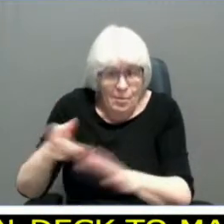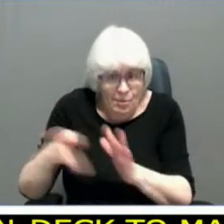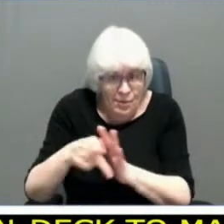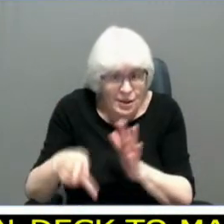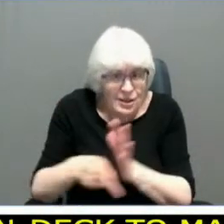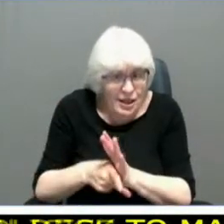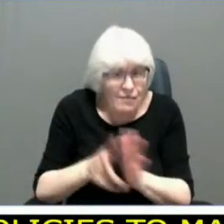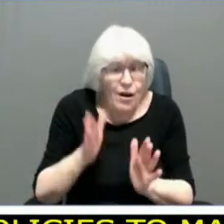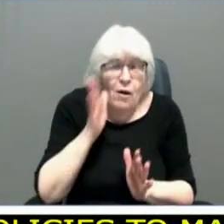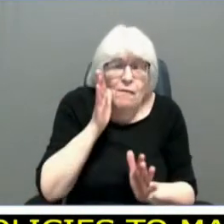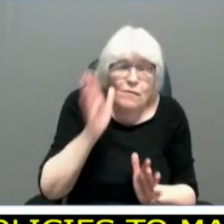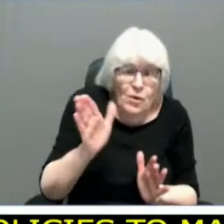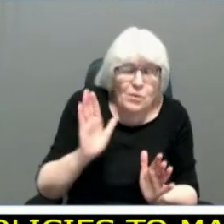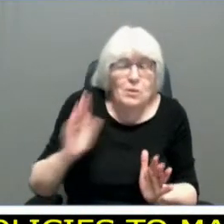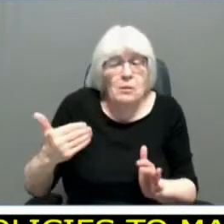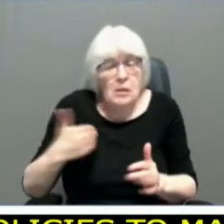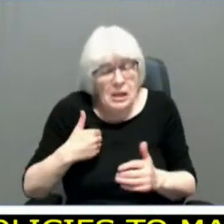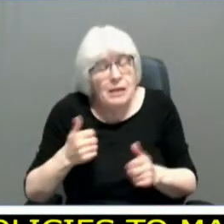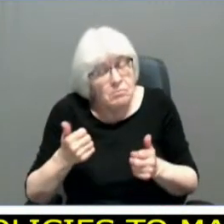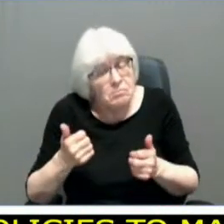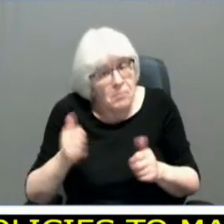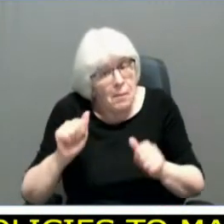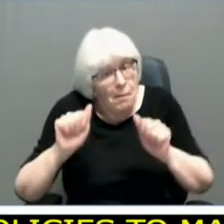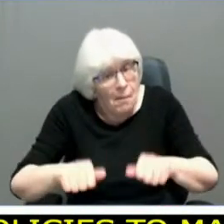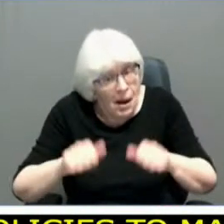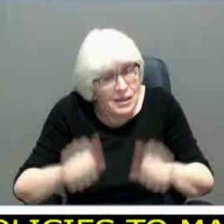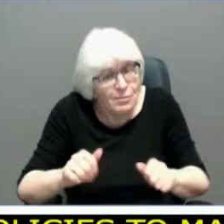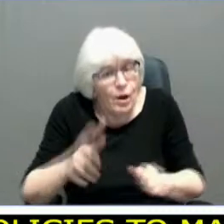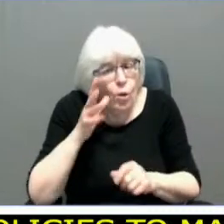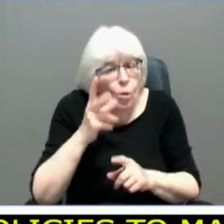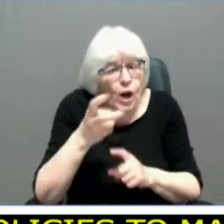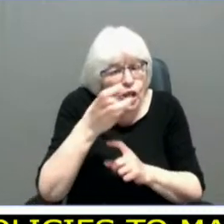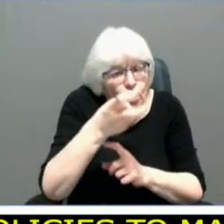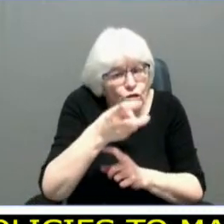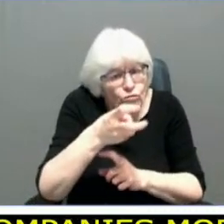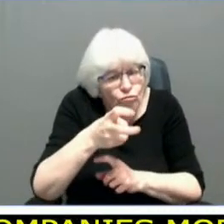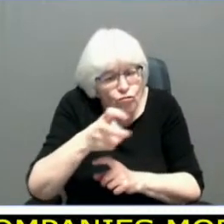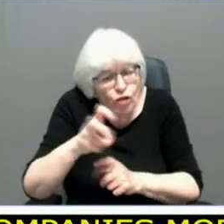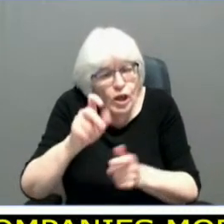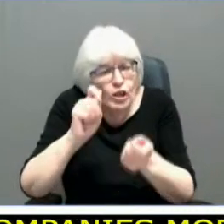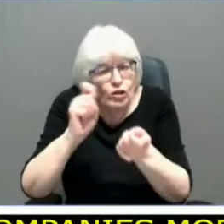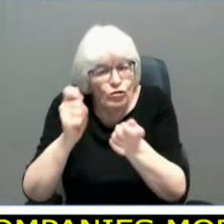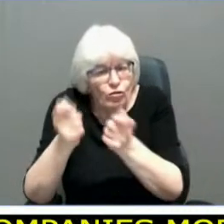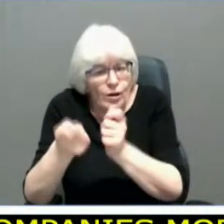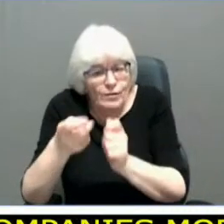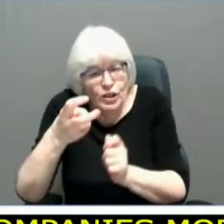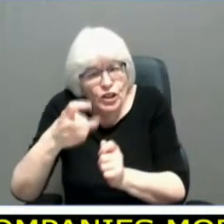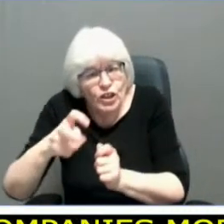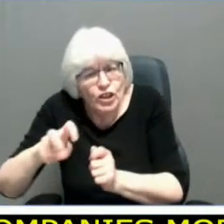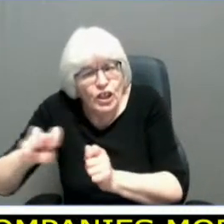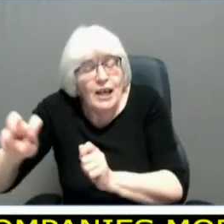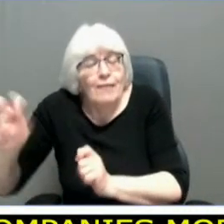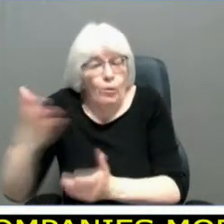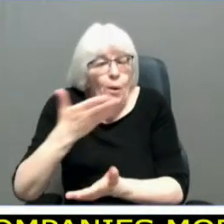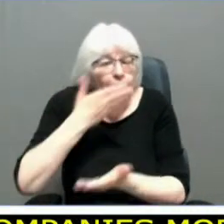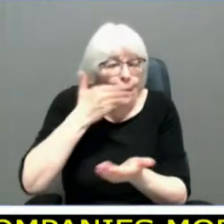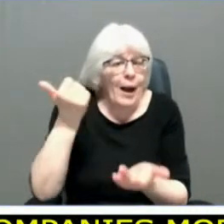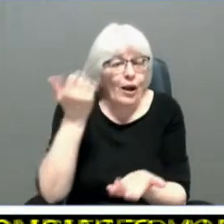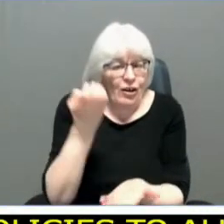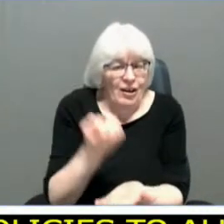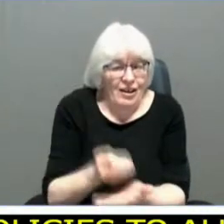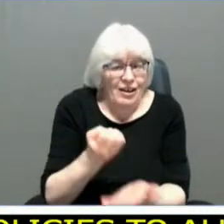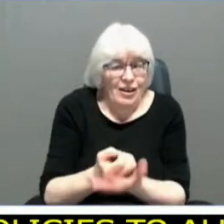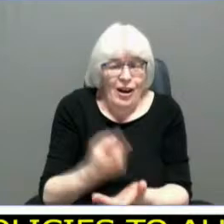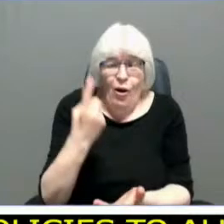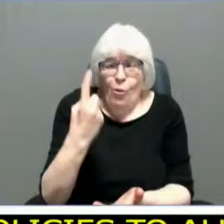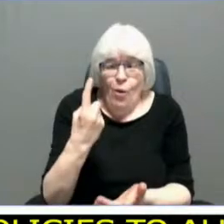a future that people see as transitioning into a greener economy, because it can't be in isolation. It can't be the only solution, because the wind, the solar,